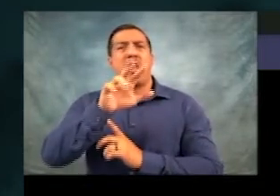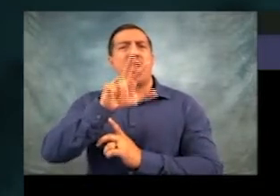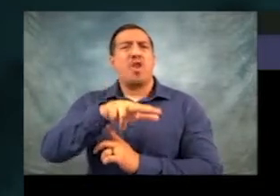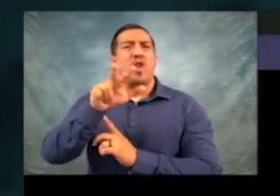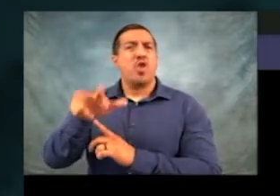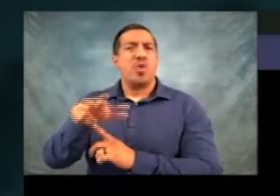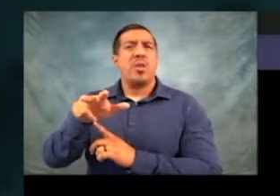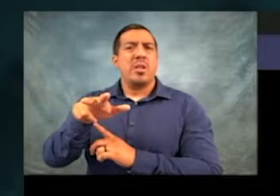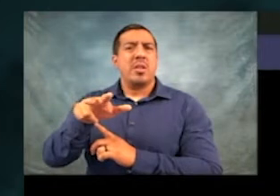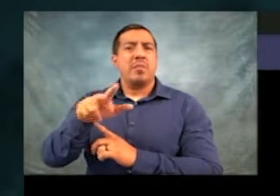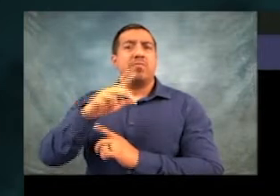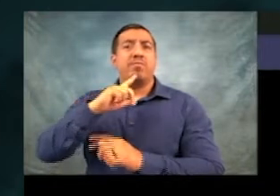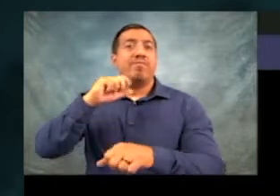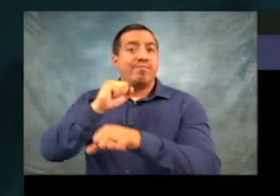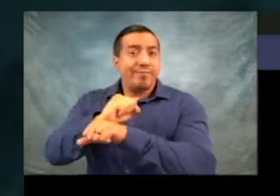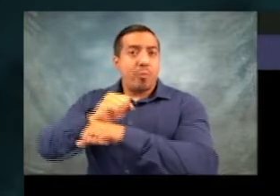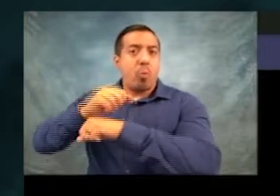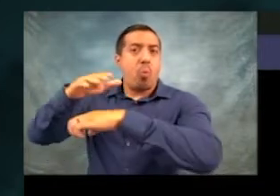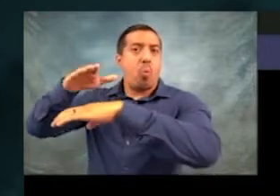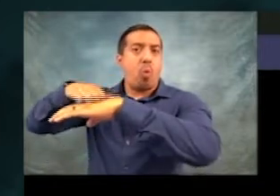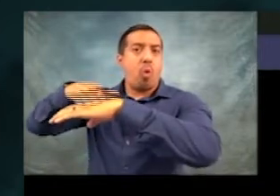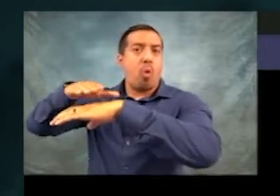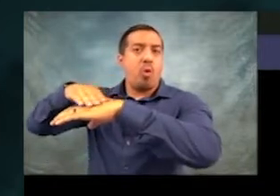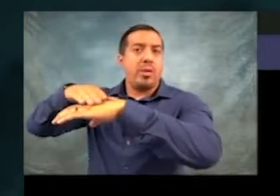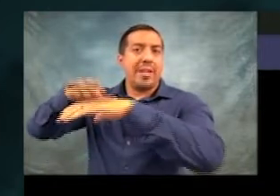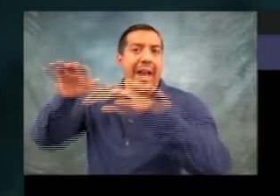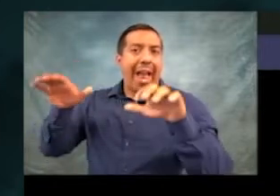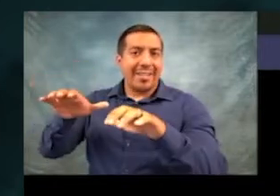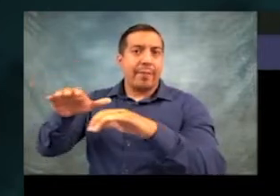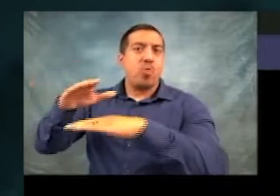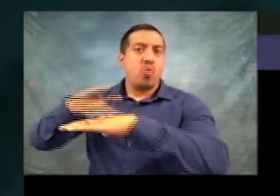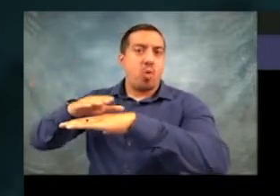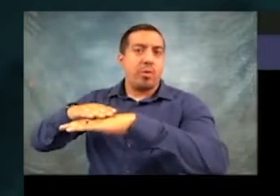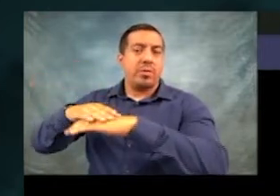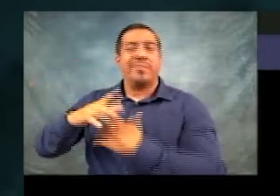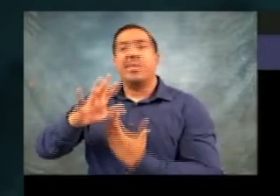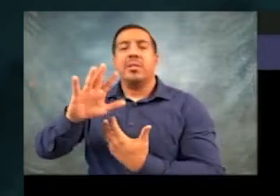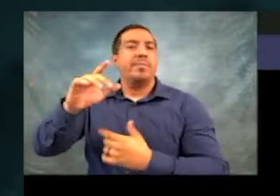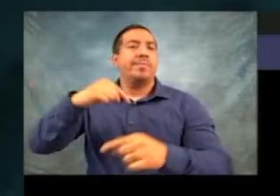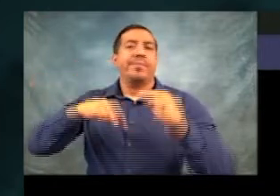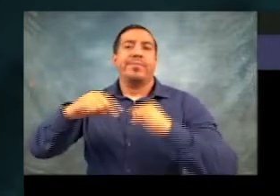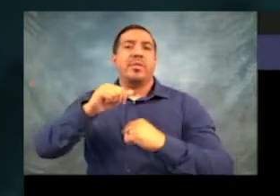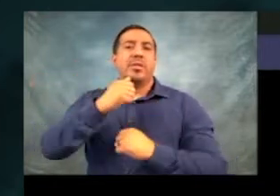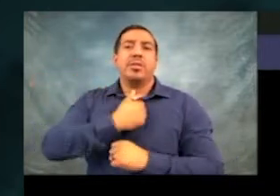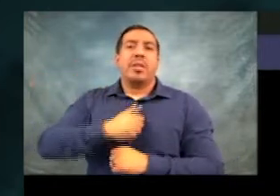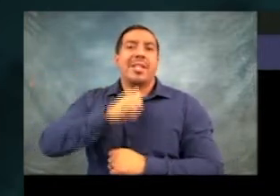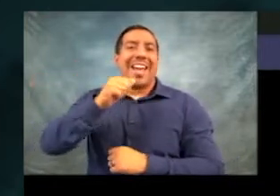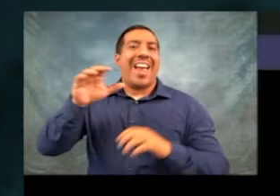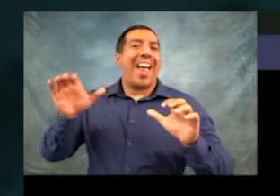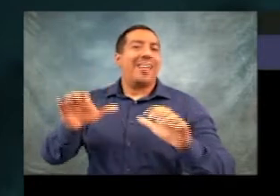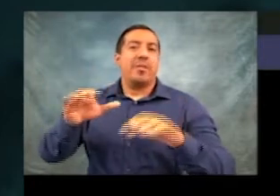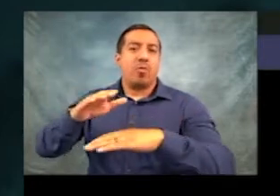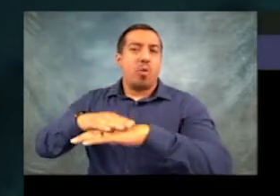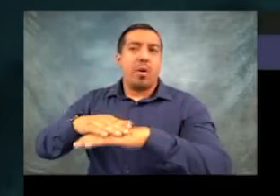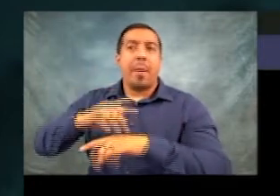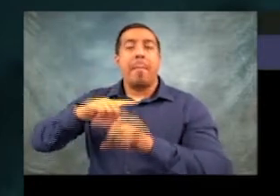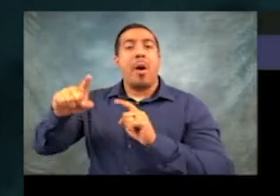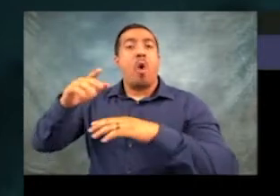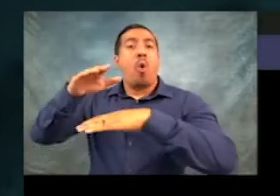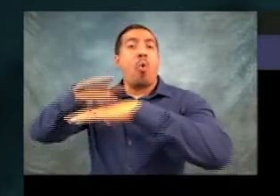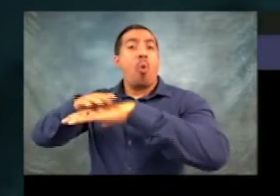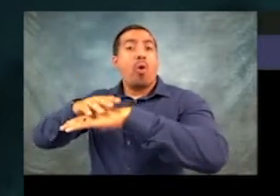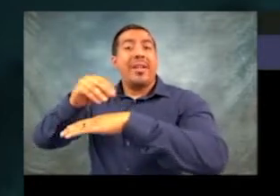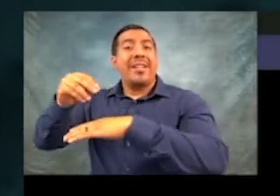133 active warnings, sorry, not active warnings, but advisories for which a watch